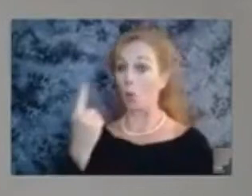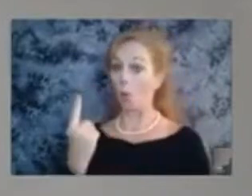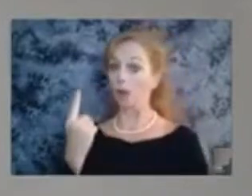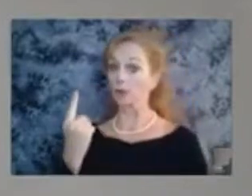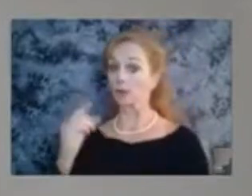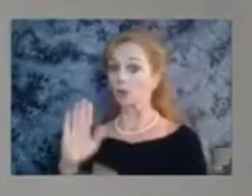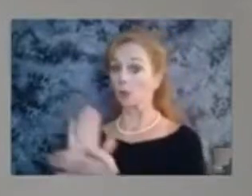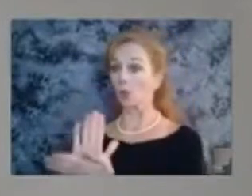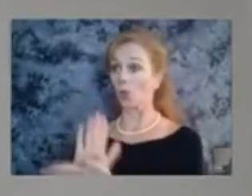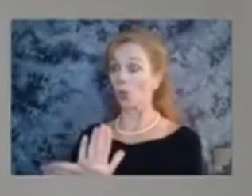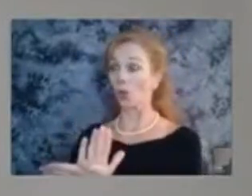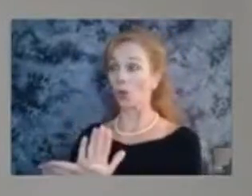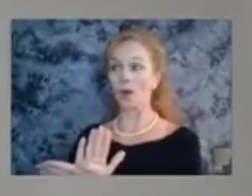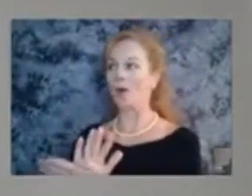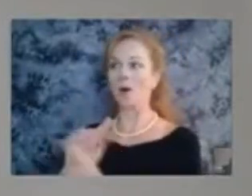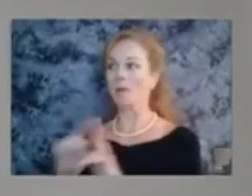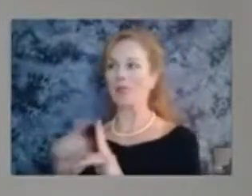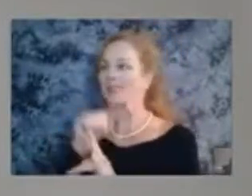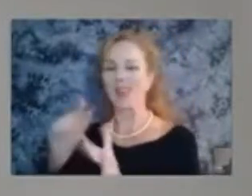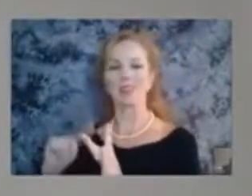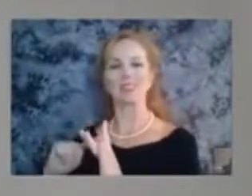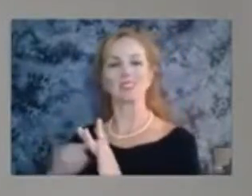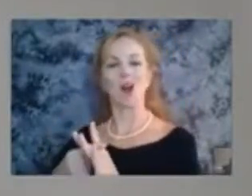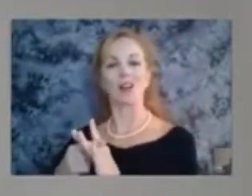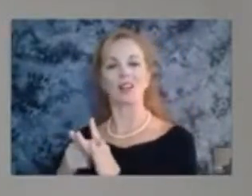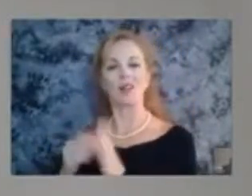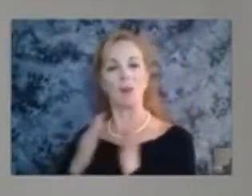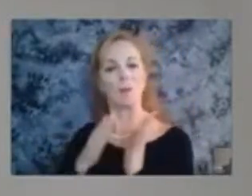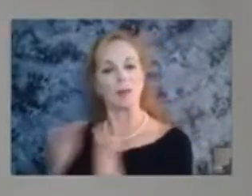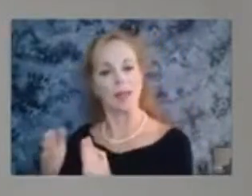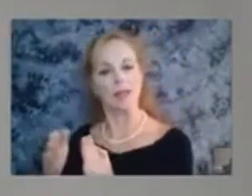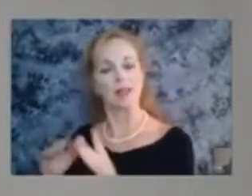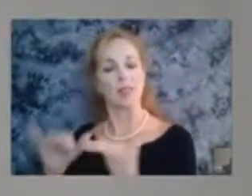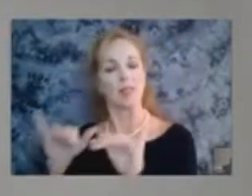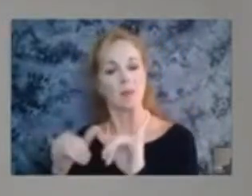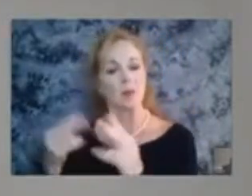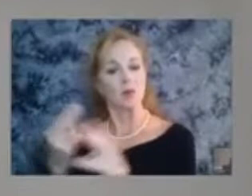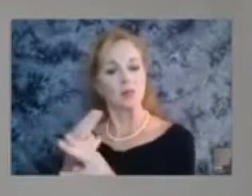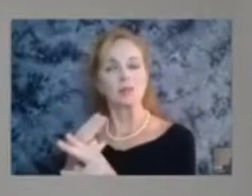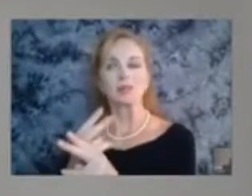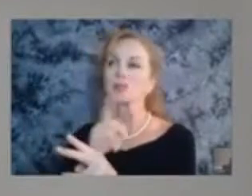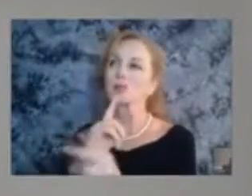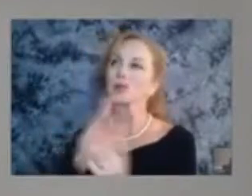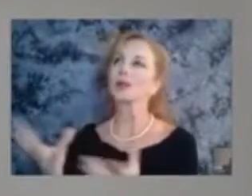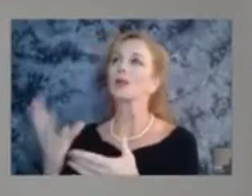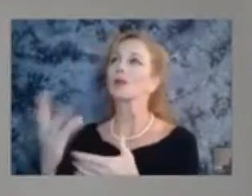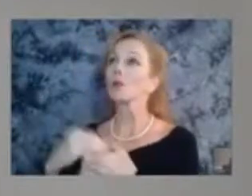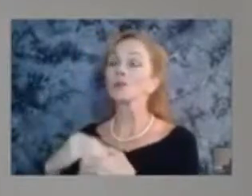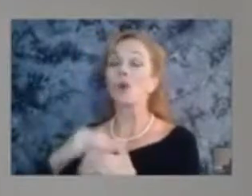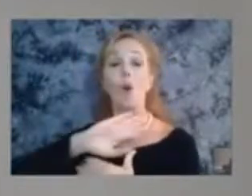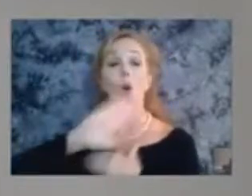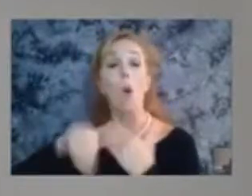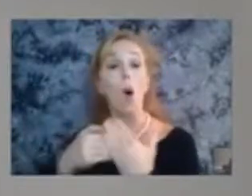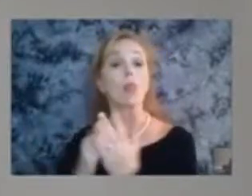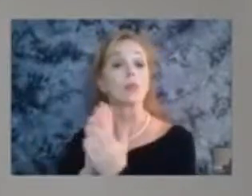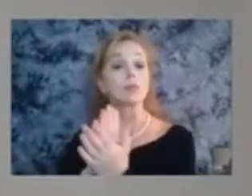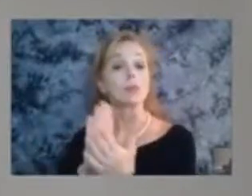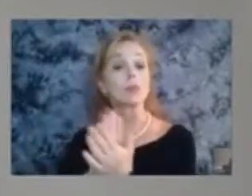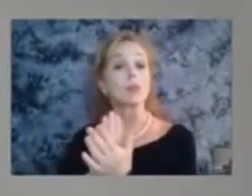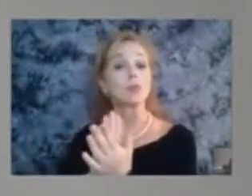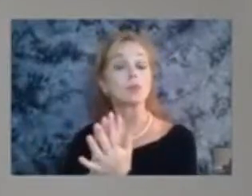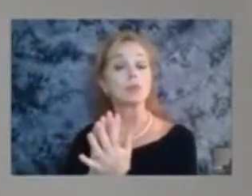not the launching of the plan. The launching of the plan and the metrics that we use basically would incorporate all of the schools in a phased-in